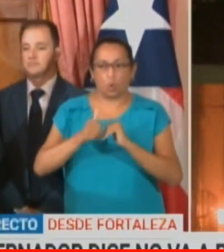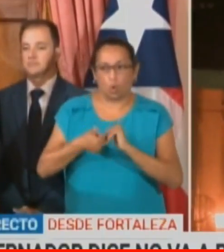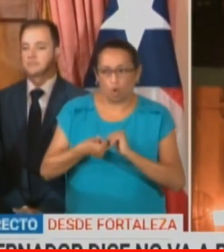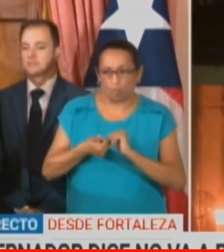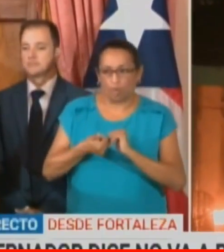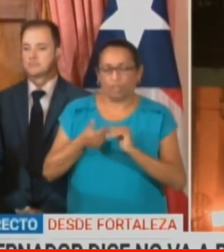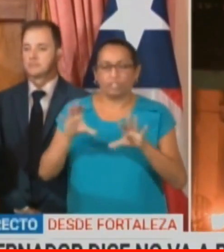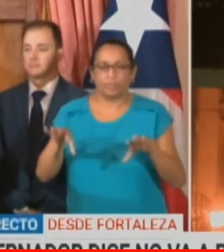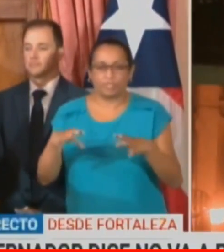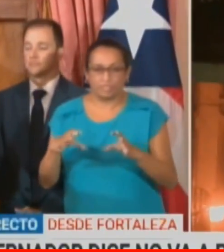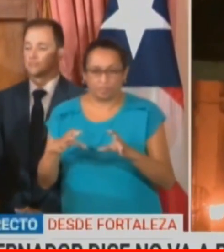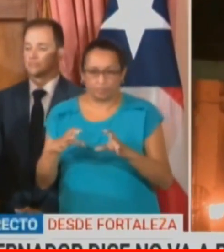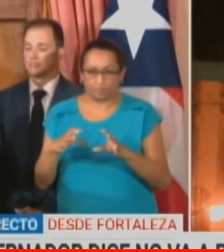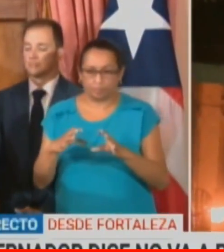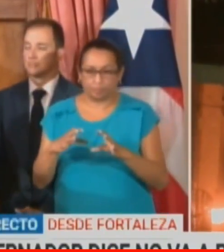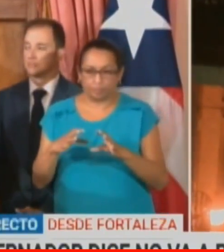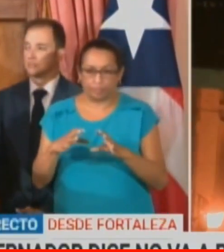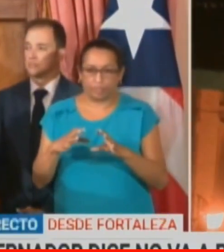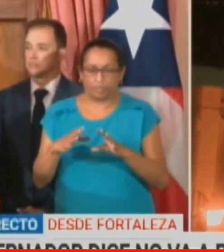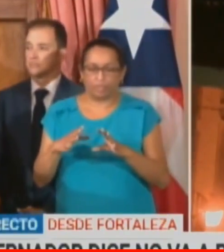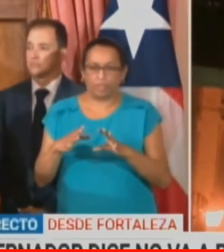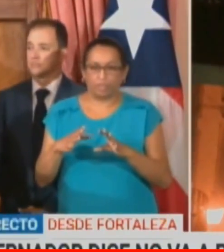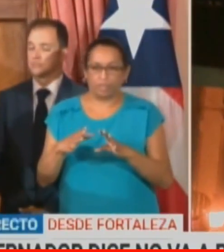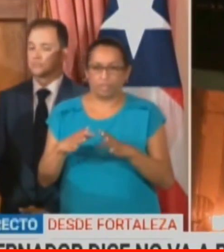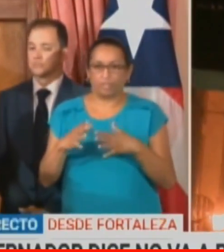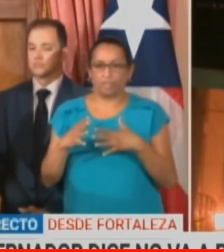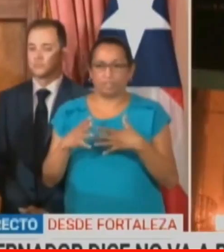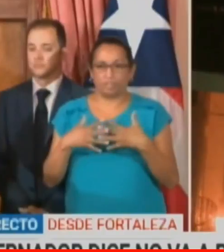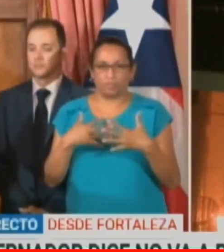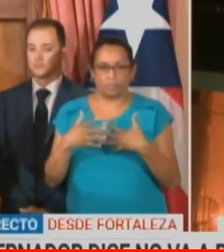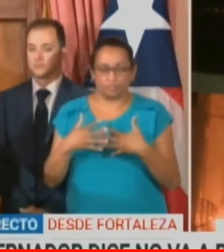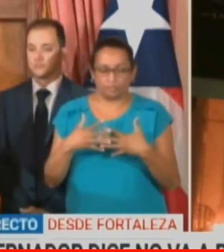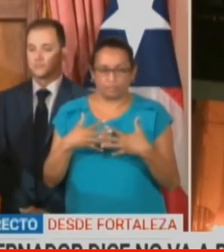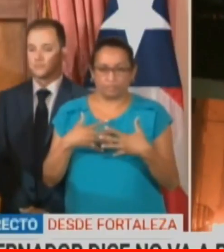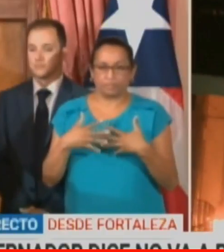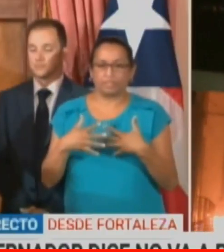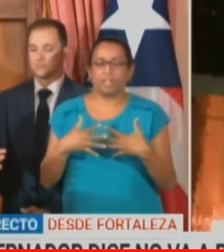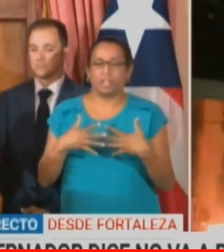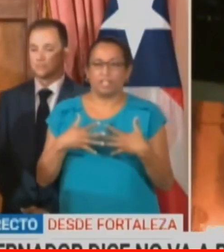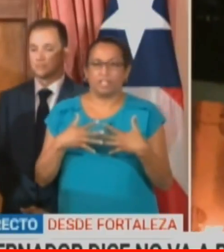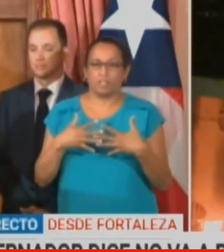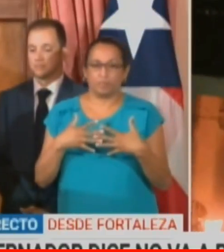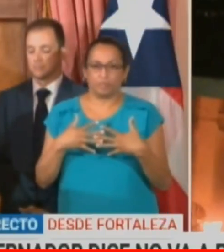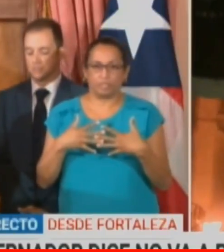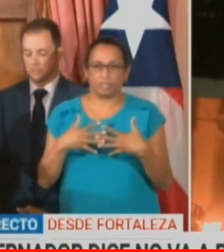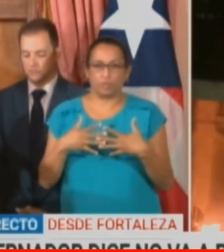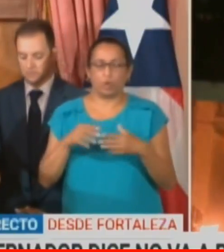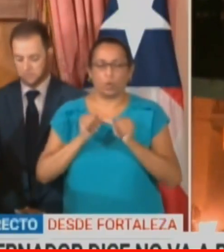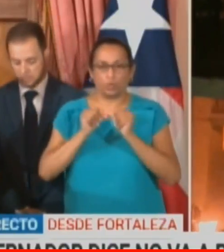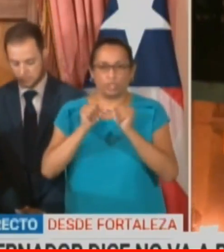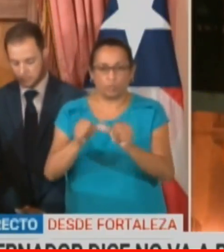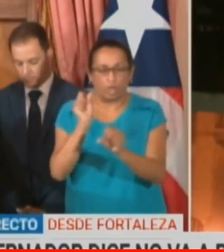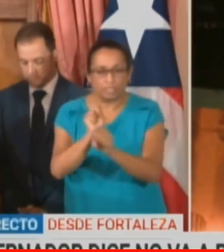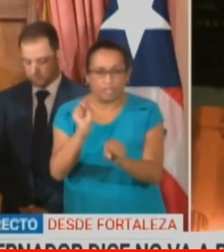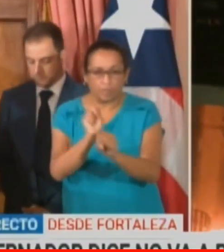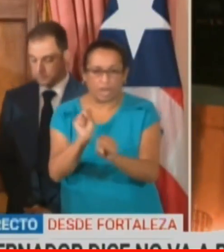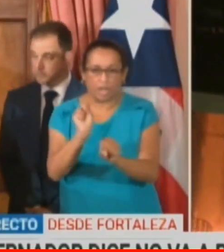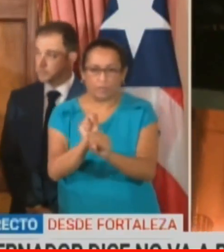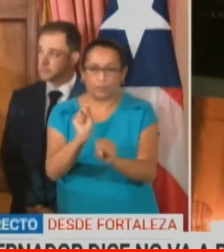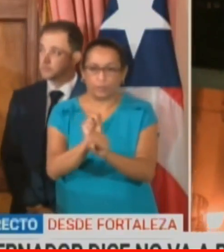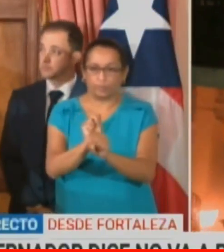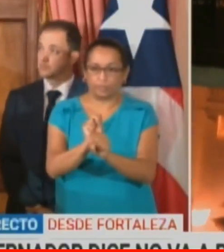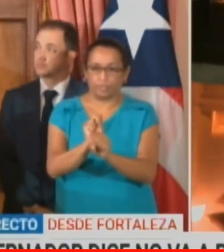can fulfill them. So those are the actions that has transpired recently, and my commitment again is to continue on working within